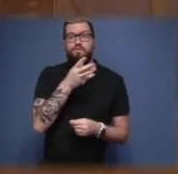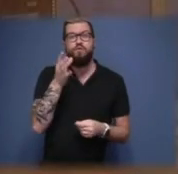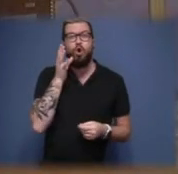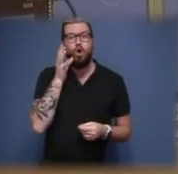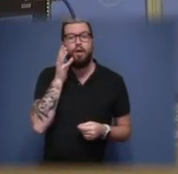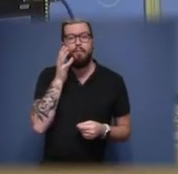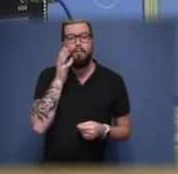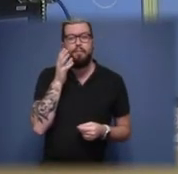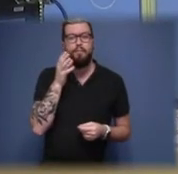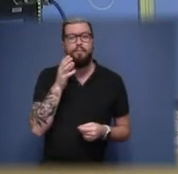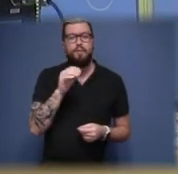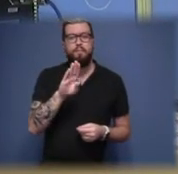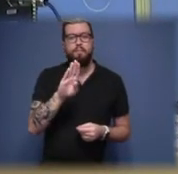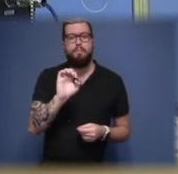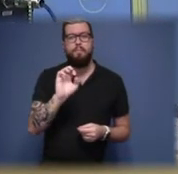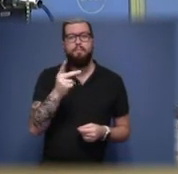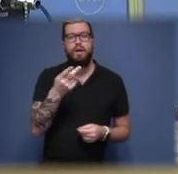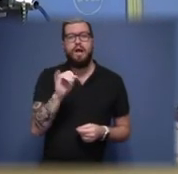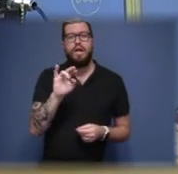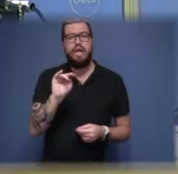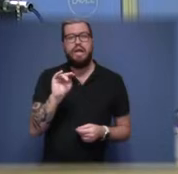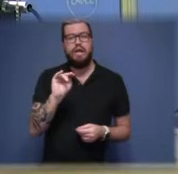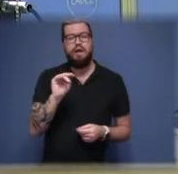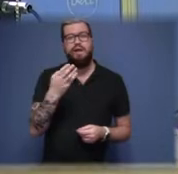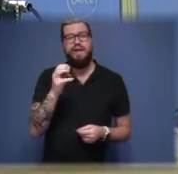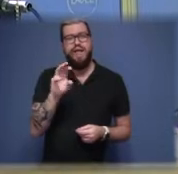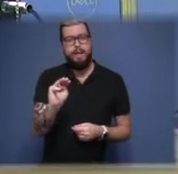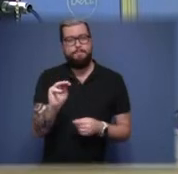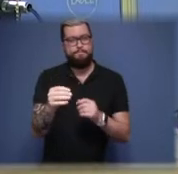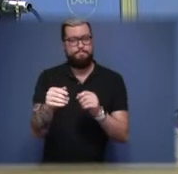in Buckingham.